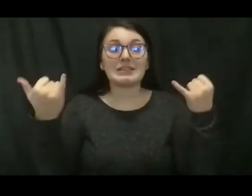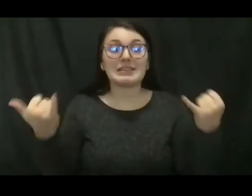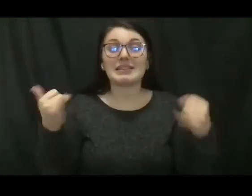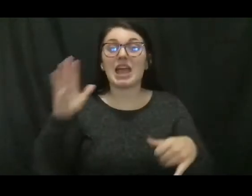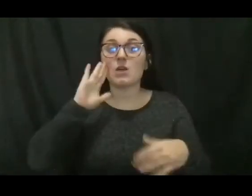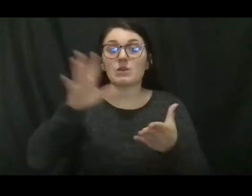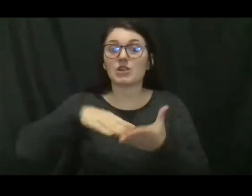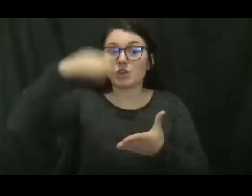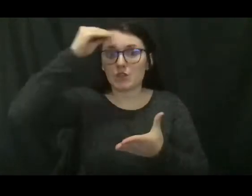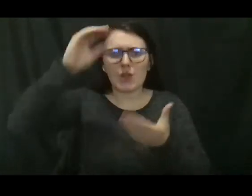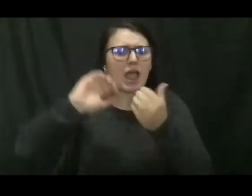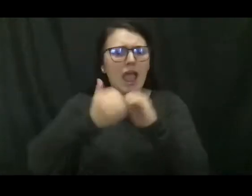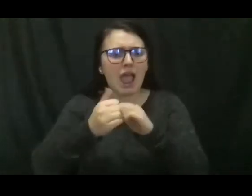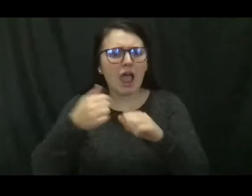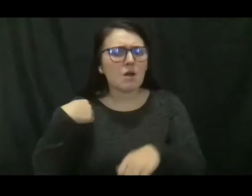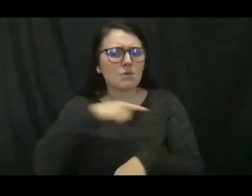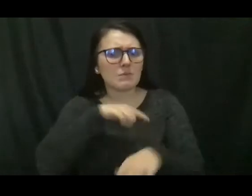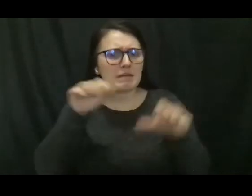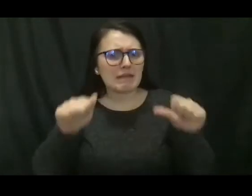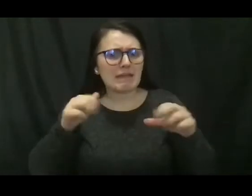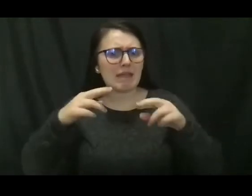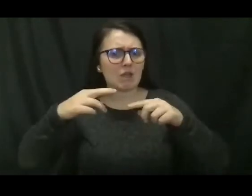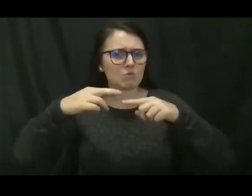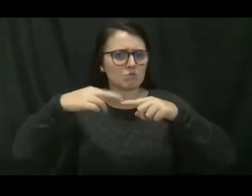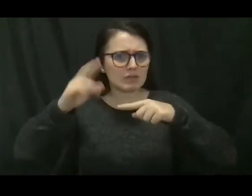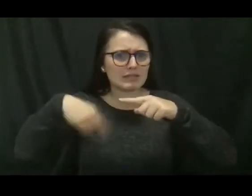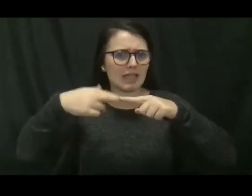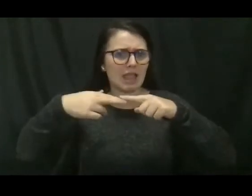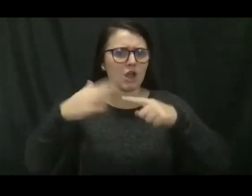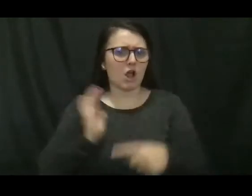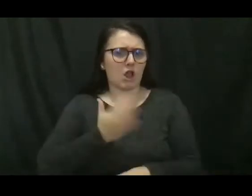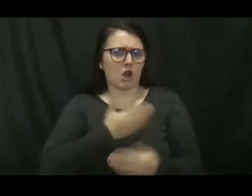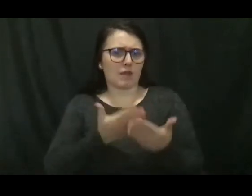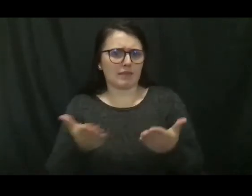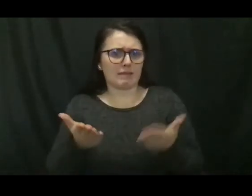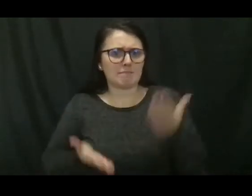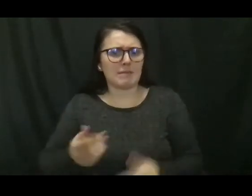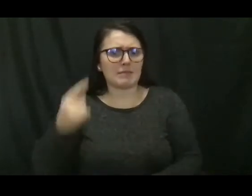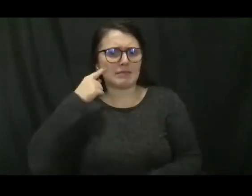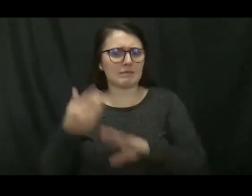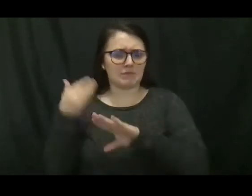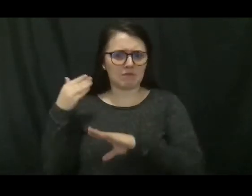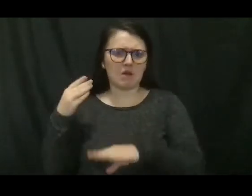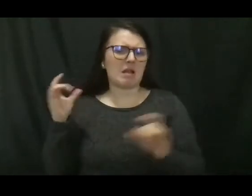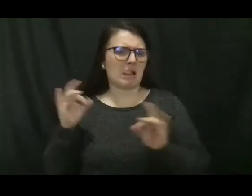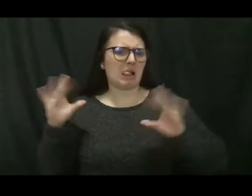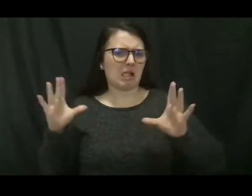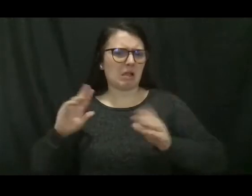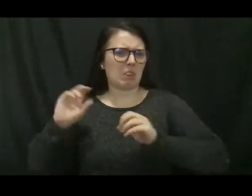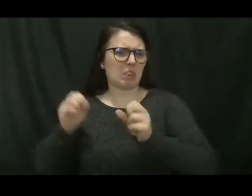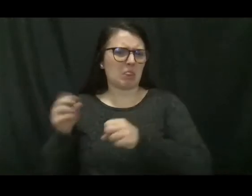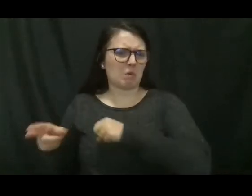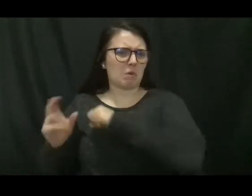how we can reuse our stuff that we think is junk. And they've done some great stuff here. You're gonna see some